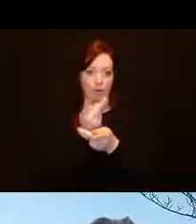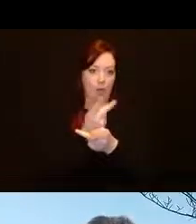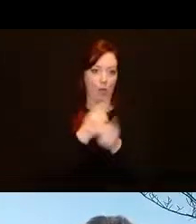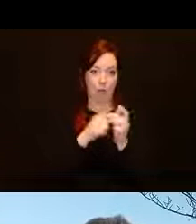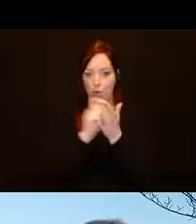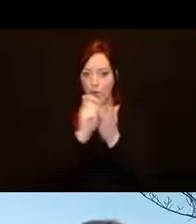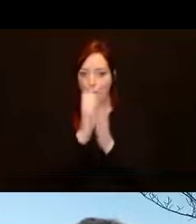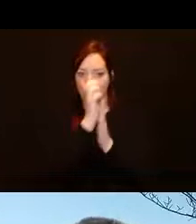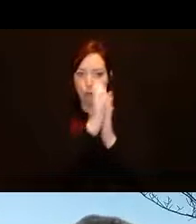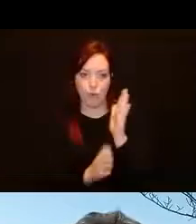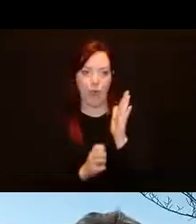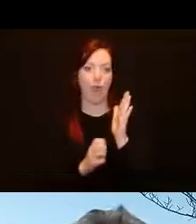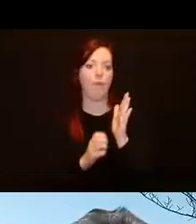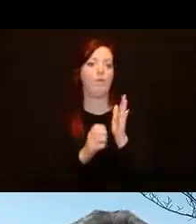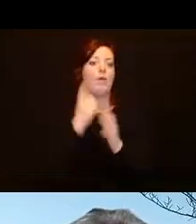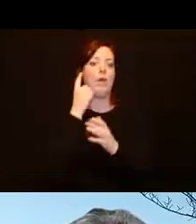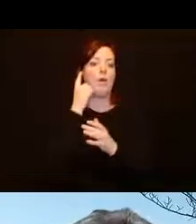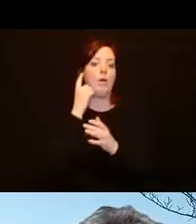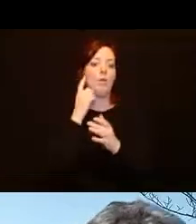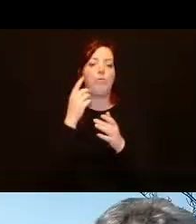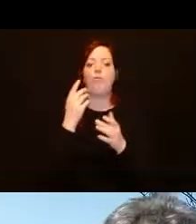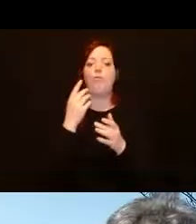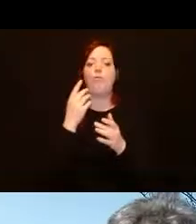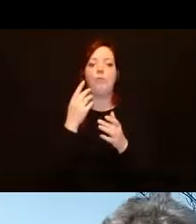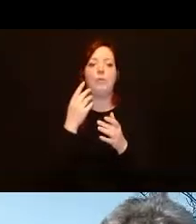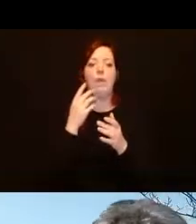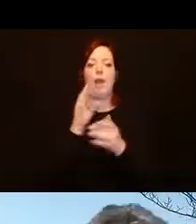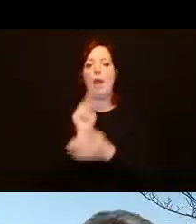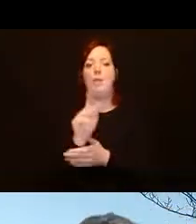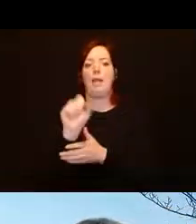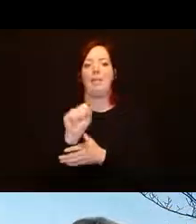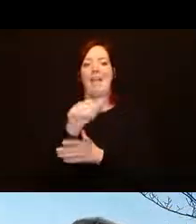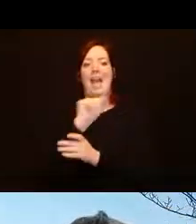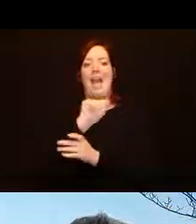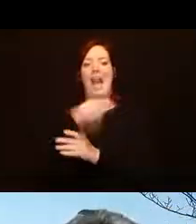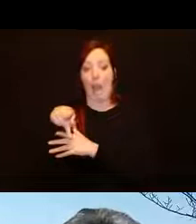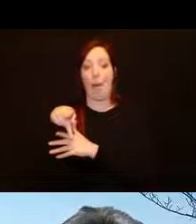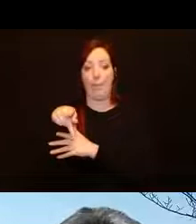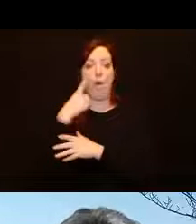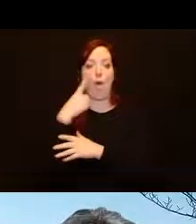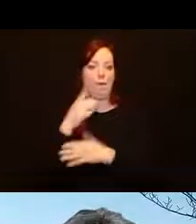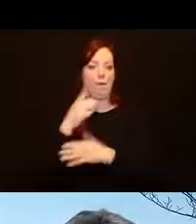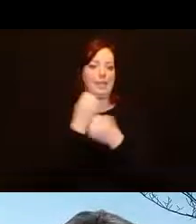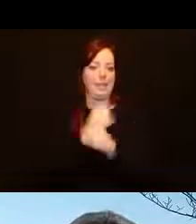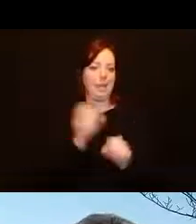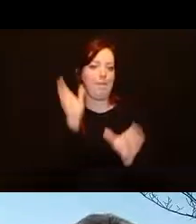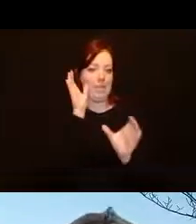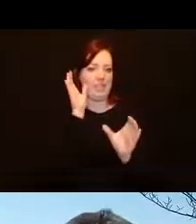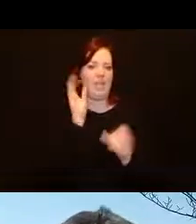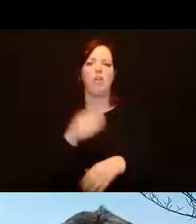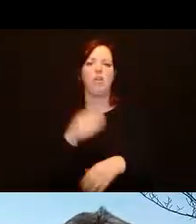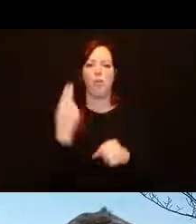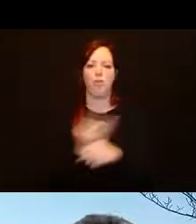mobile apps for safe listening venues. This is companion to